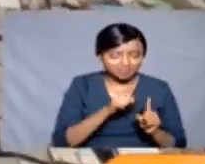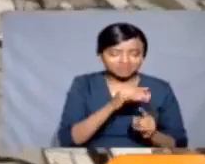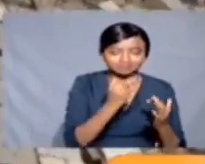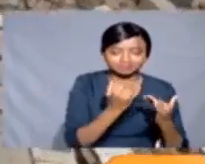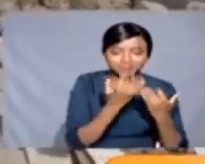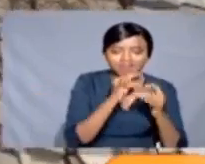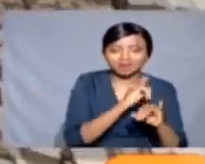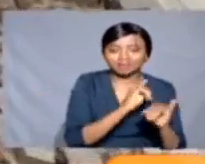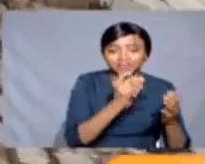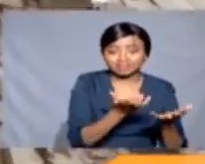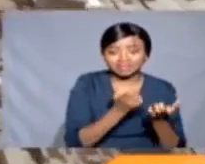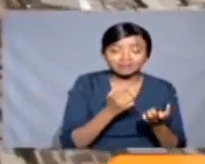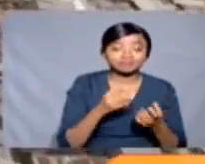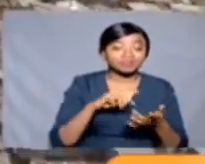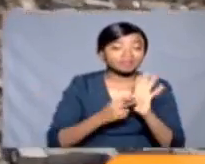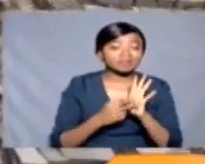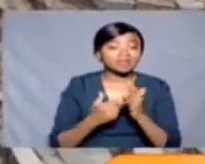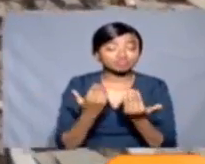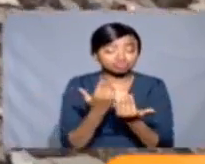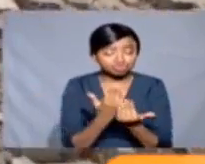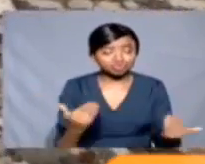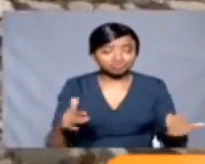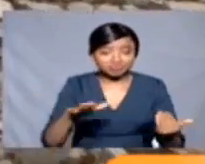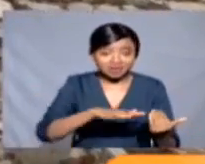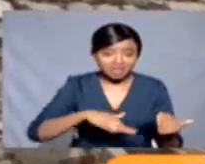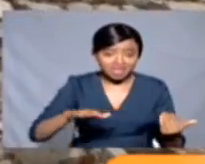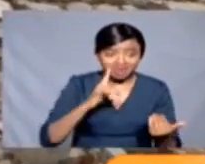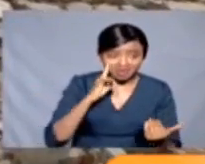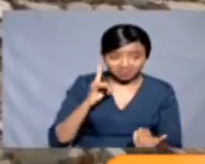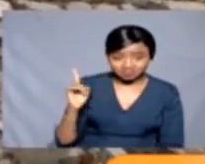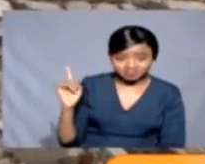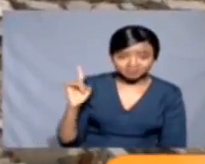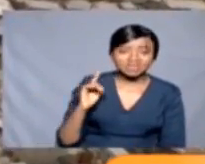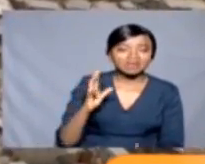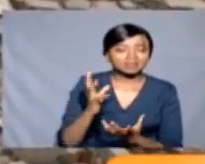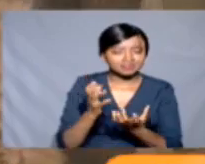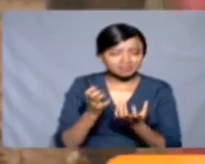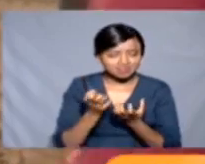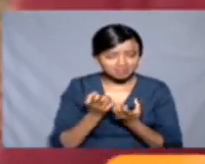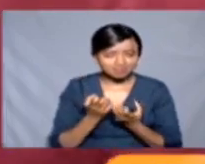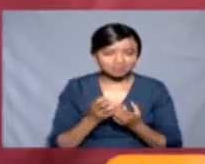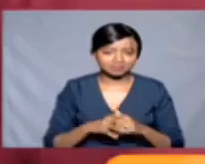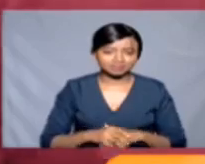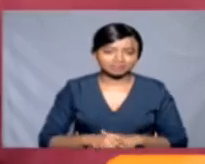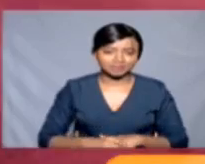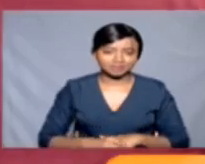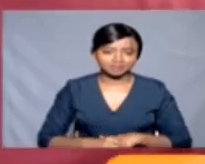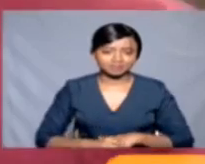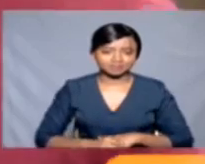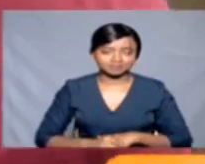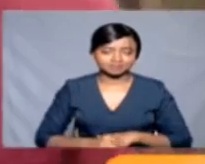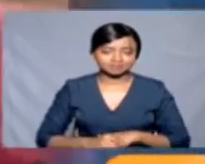It is a prayer young souls growing up in Mukuru Kwaruben will embrace wholeheartedly.